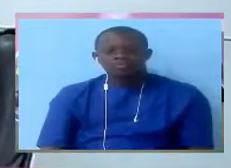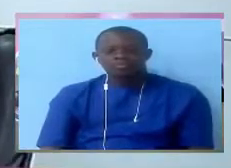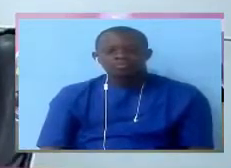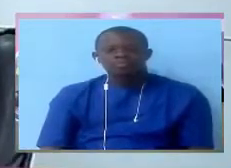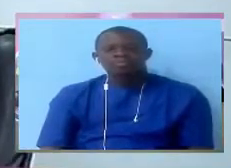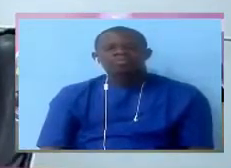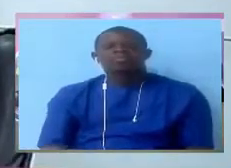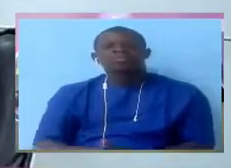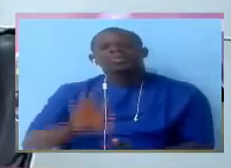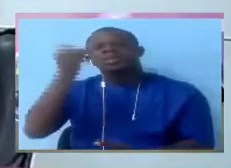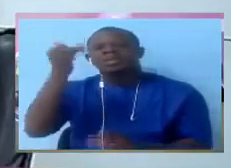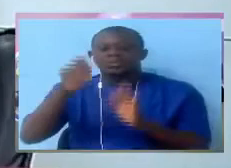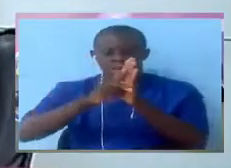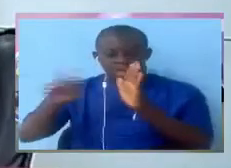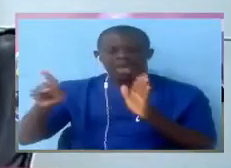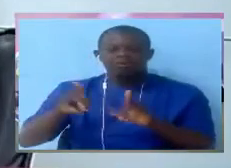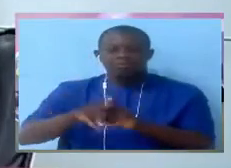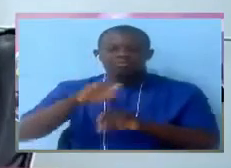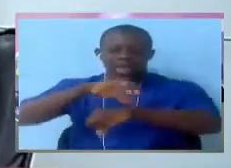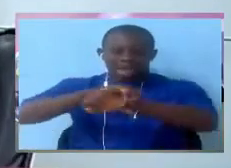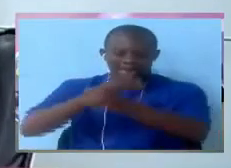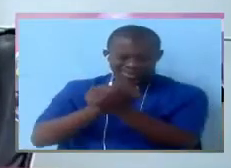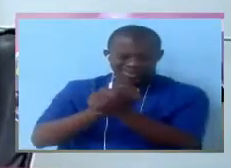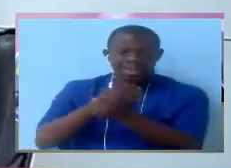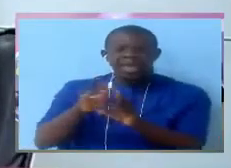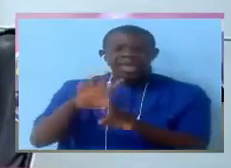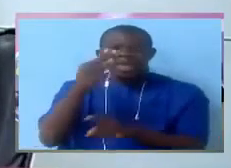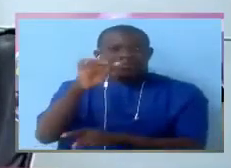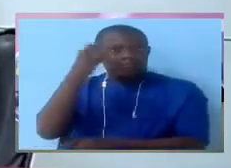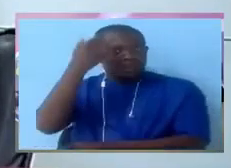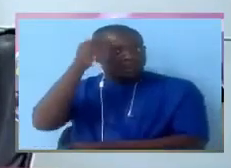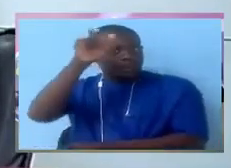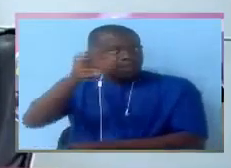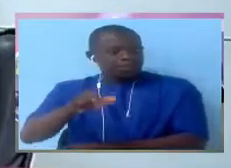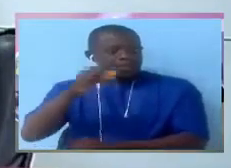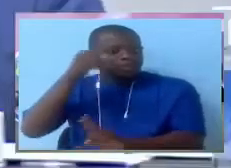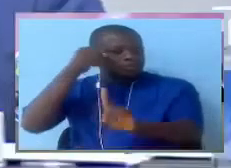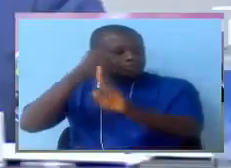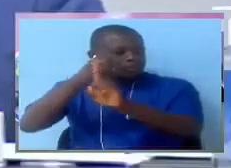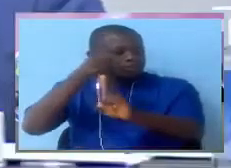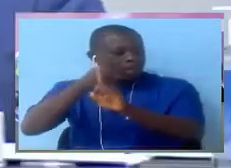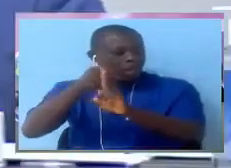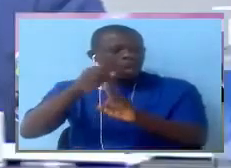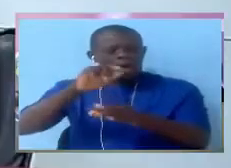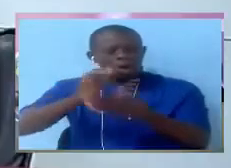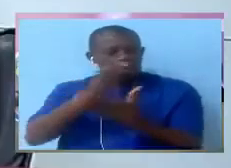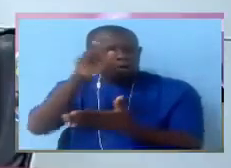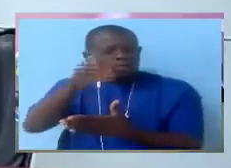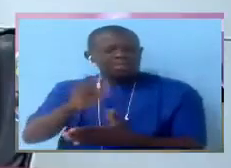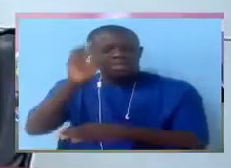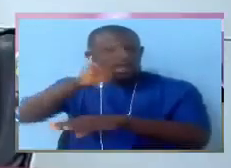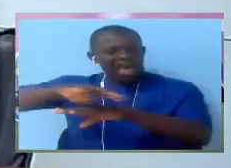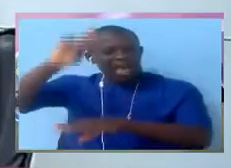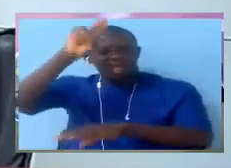dafa resist o mu nekk ko xamni don am ni ki dafa graw o dafa something like that tal high profile these are high profile